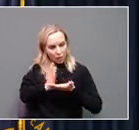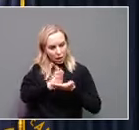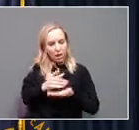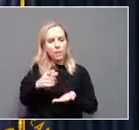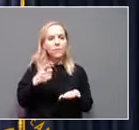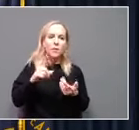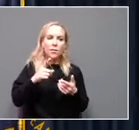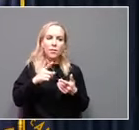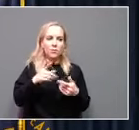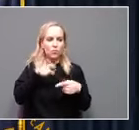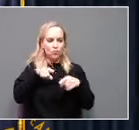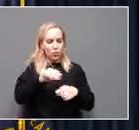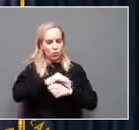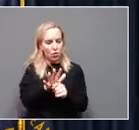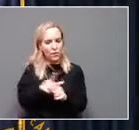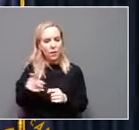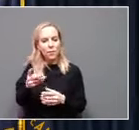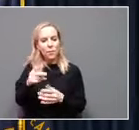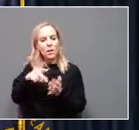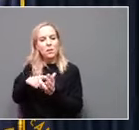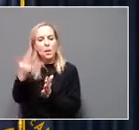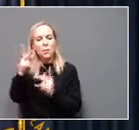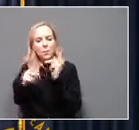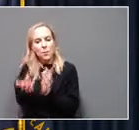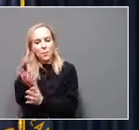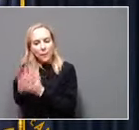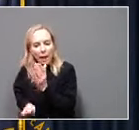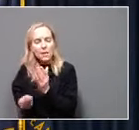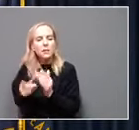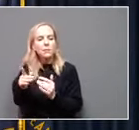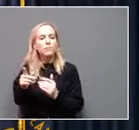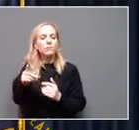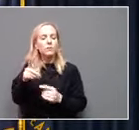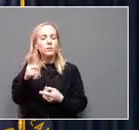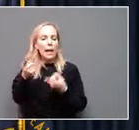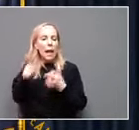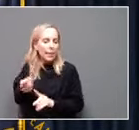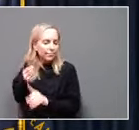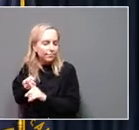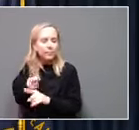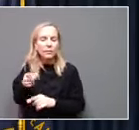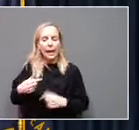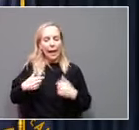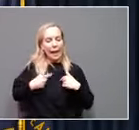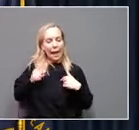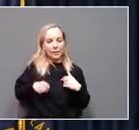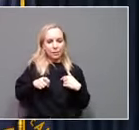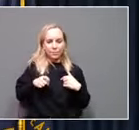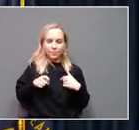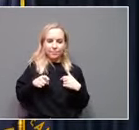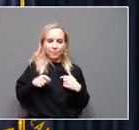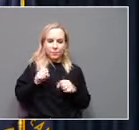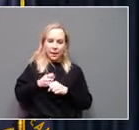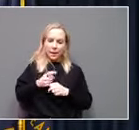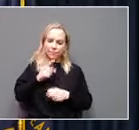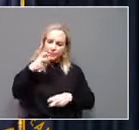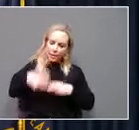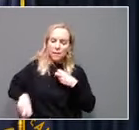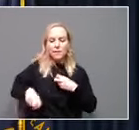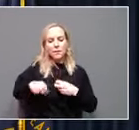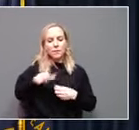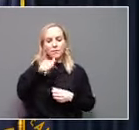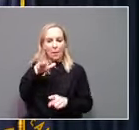been in charge than when I and the executive branch was able to make tough and unpopular decisions. You